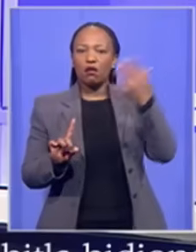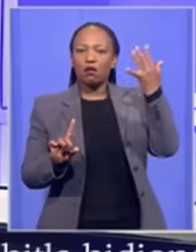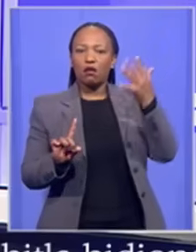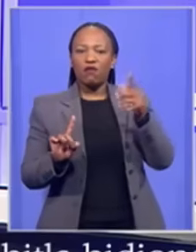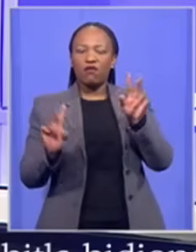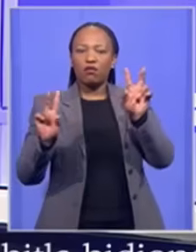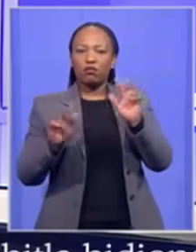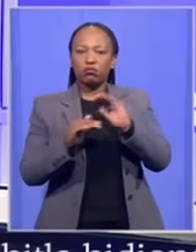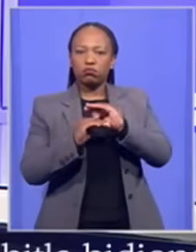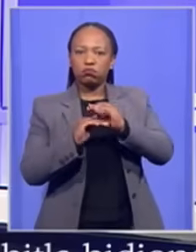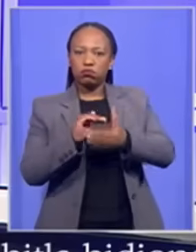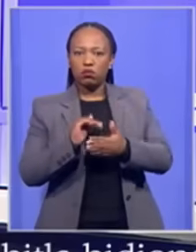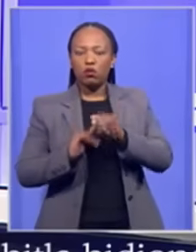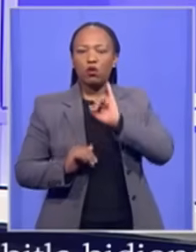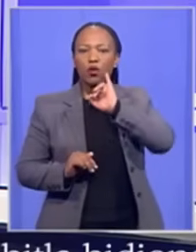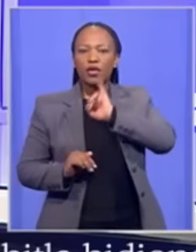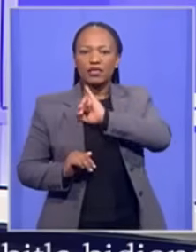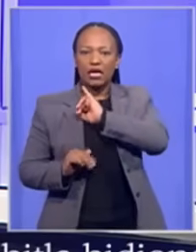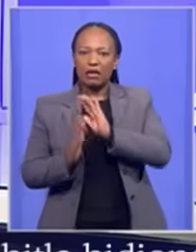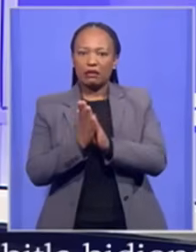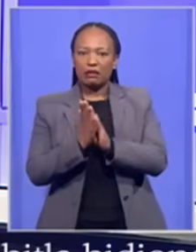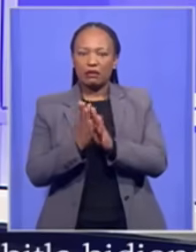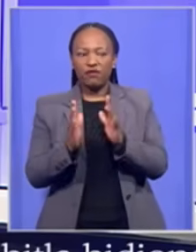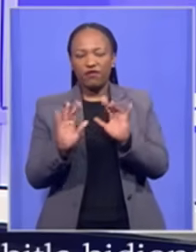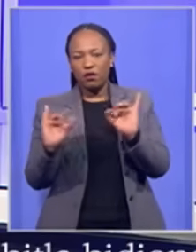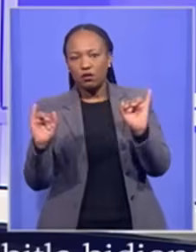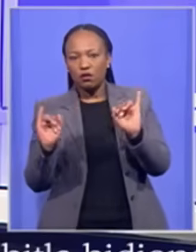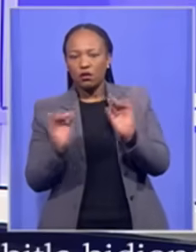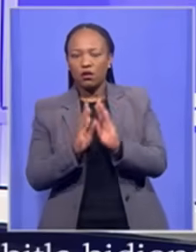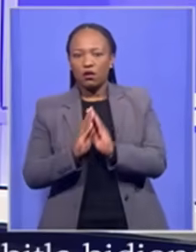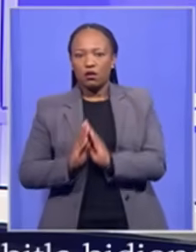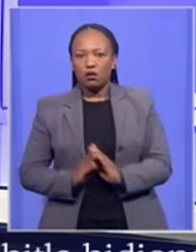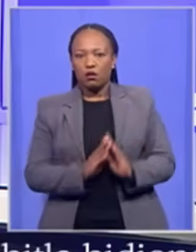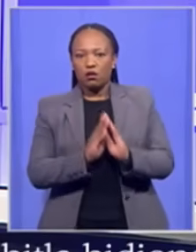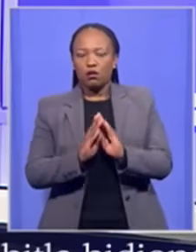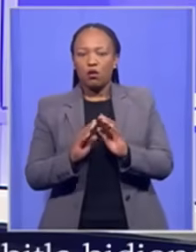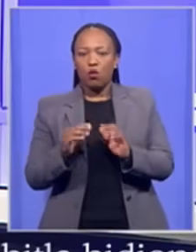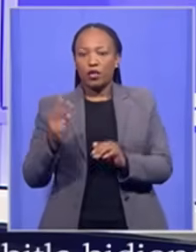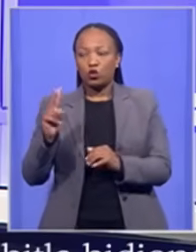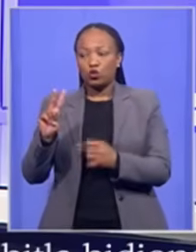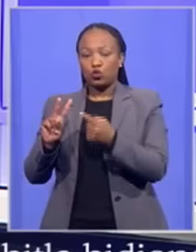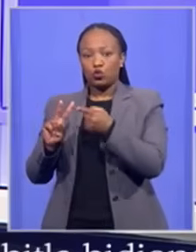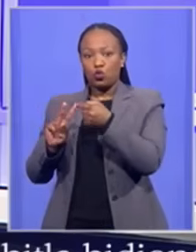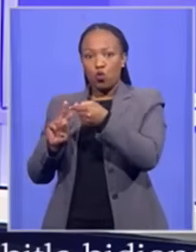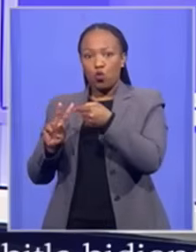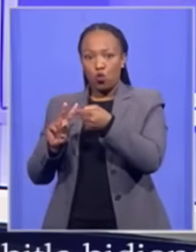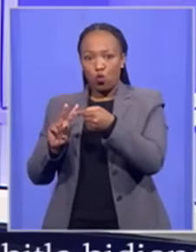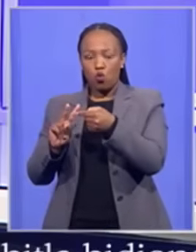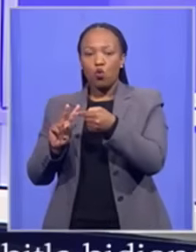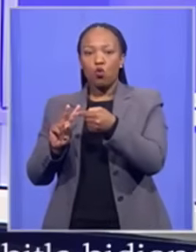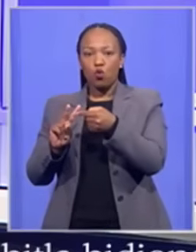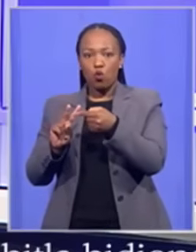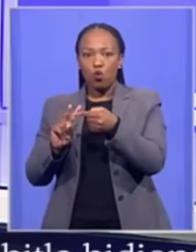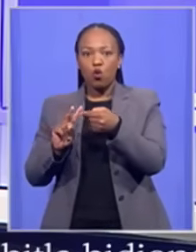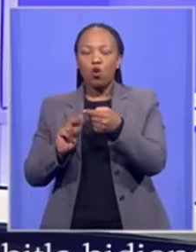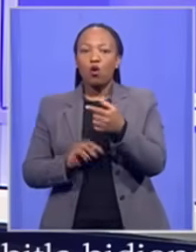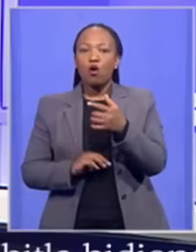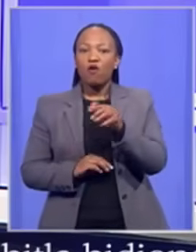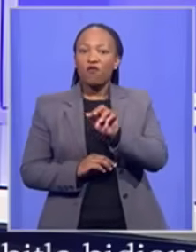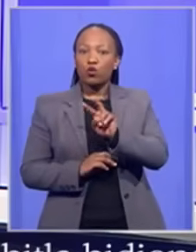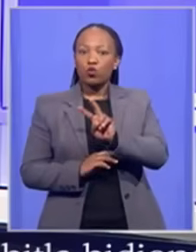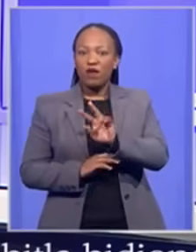ya Israel e bitše kopano ya tšhoganetšo mabapi le go swara bothopša ga batho ba babedi ba batho ba